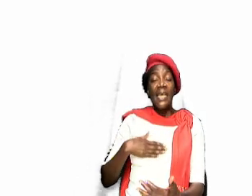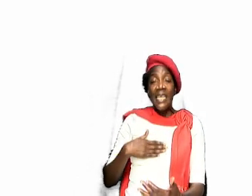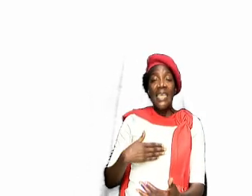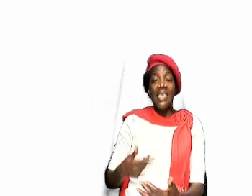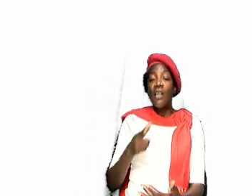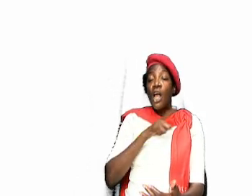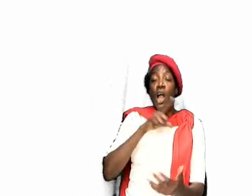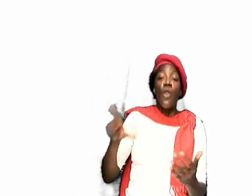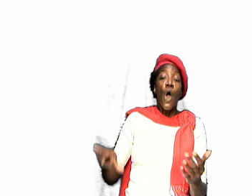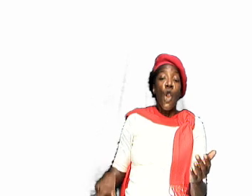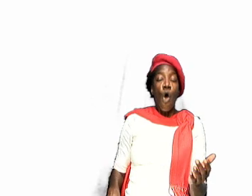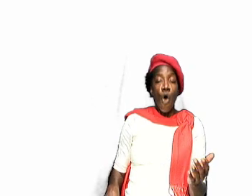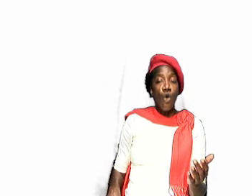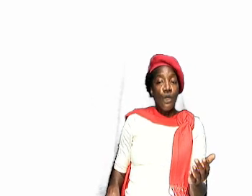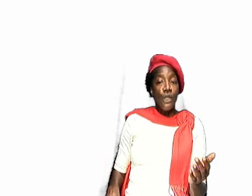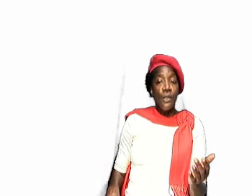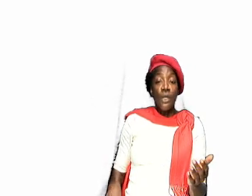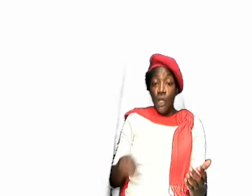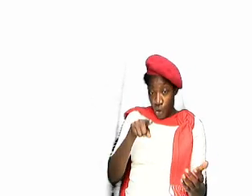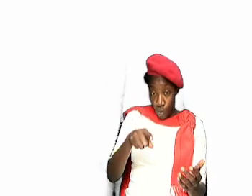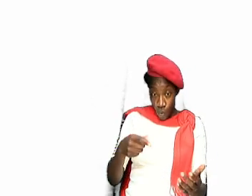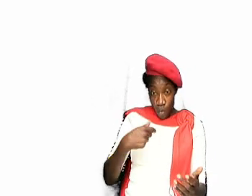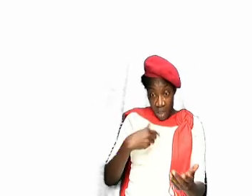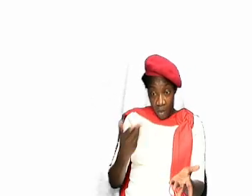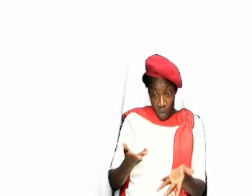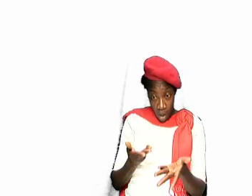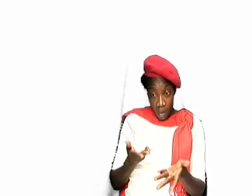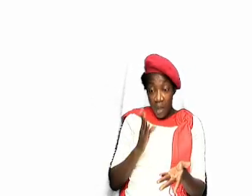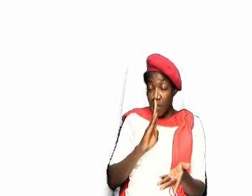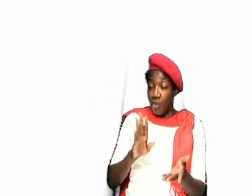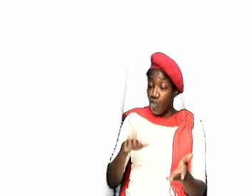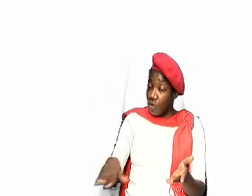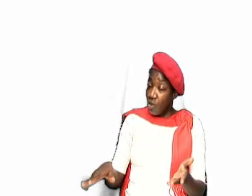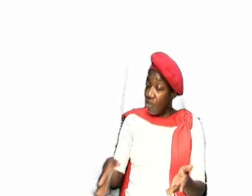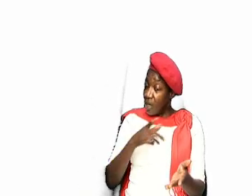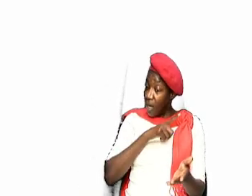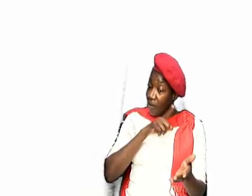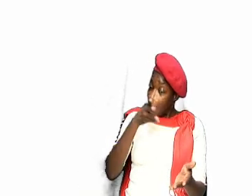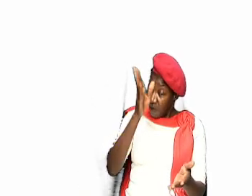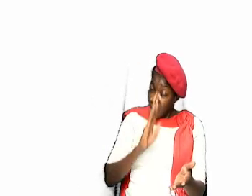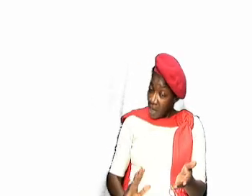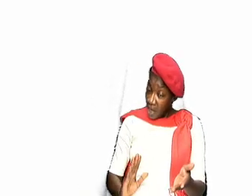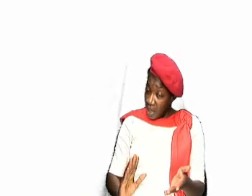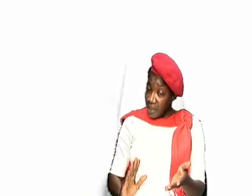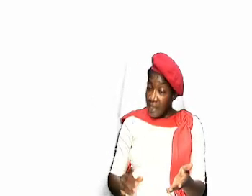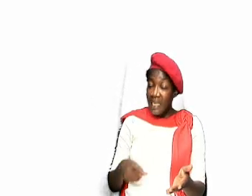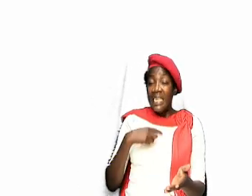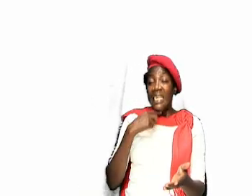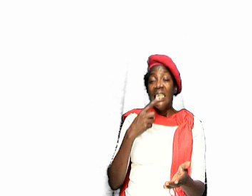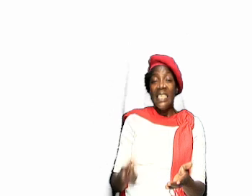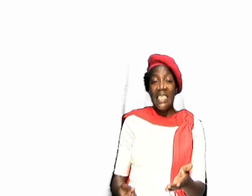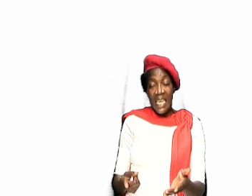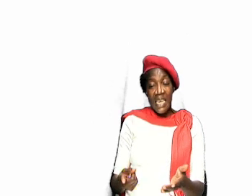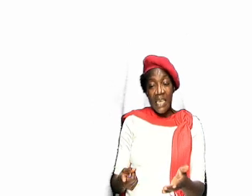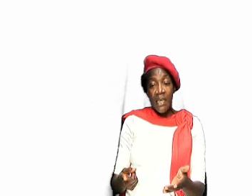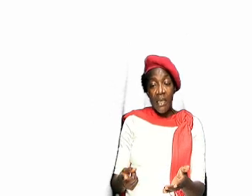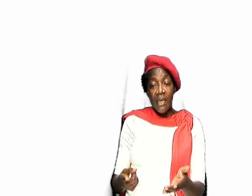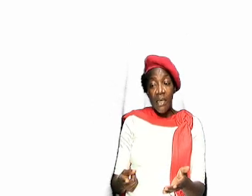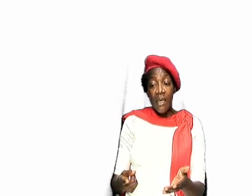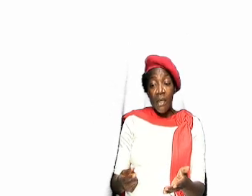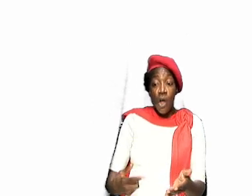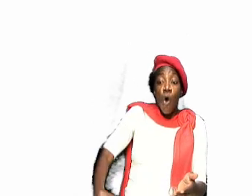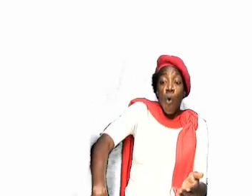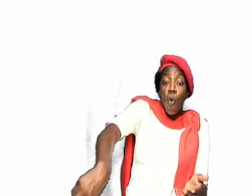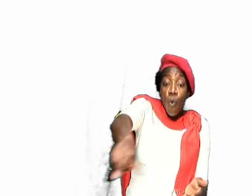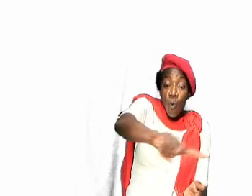if we want to be children of the Lord, if we want to be said that, you know, we are of